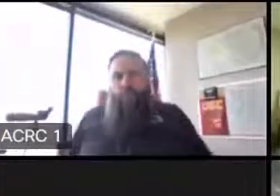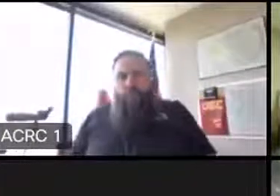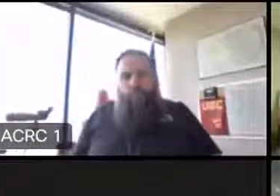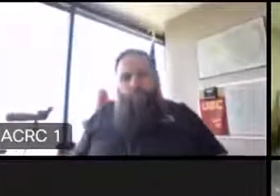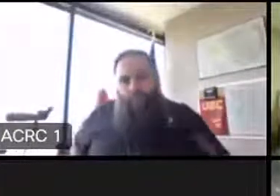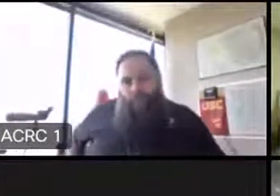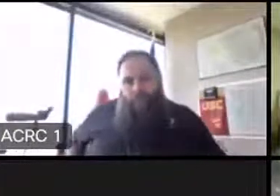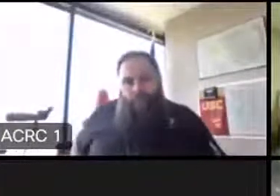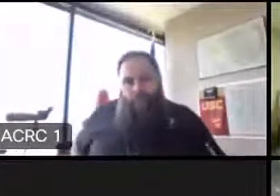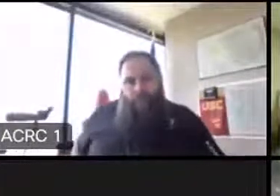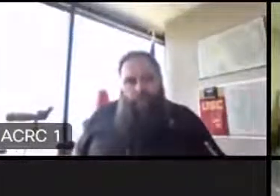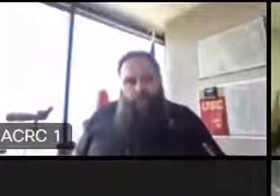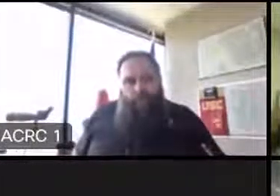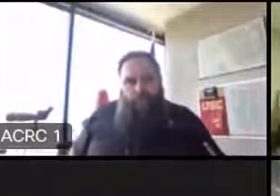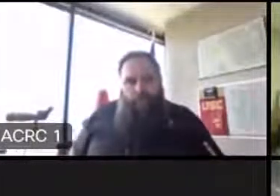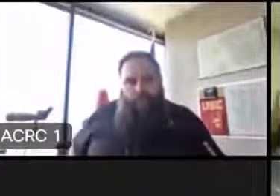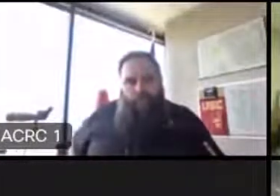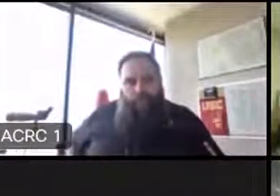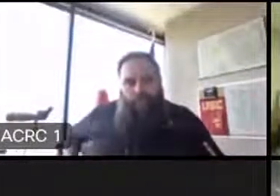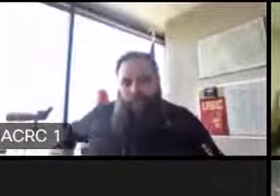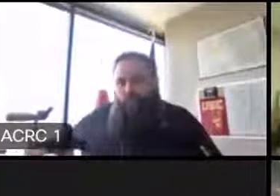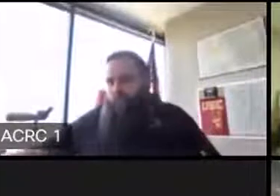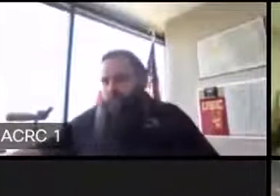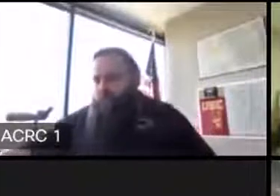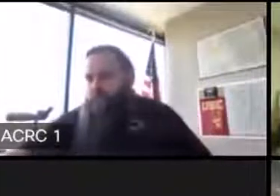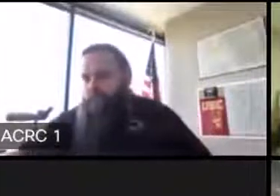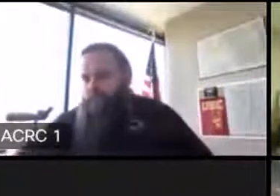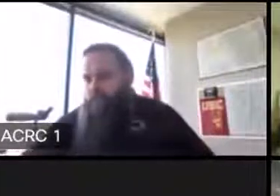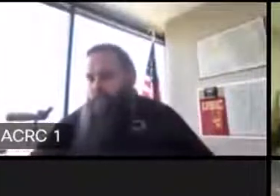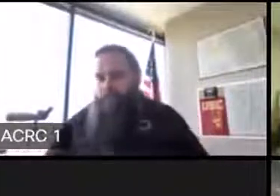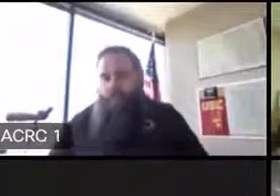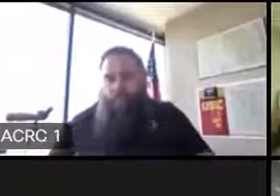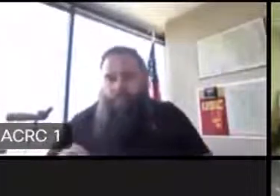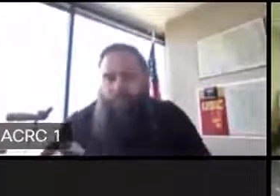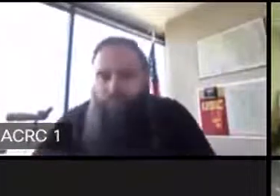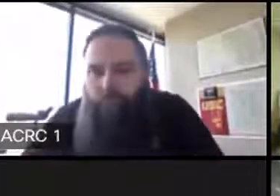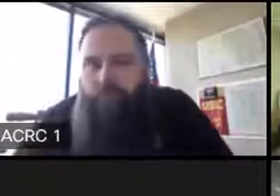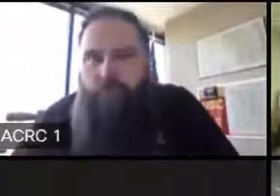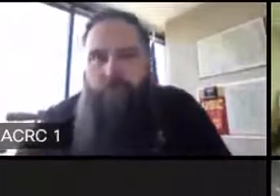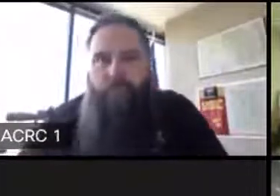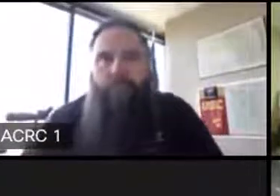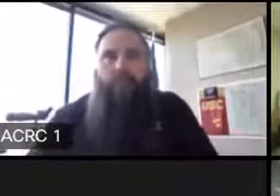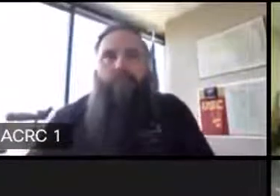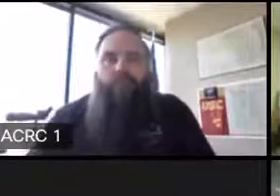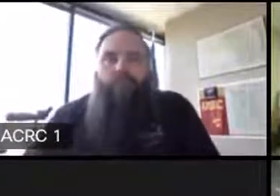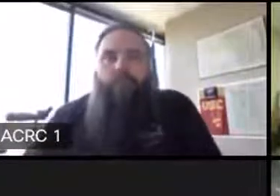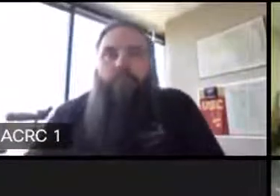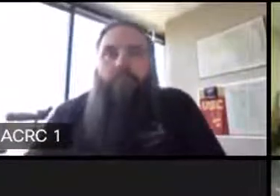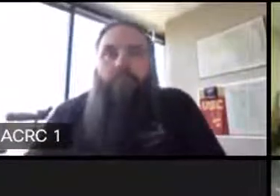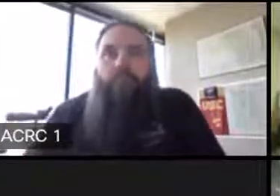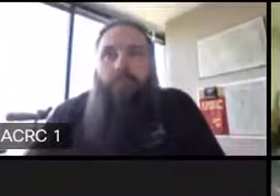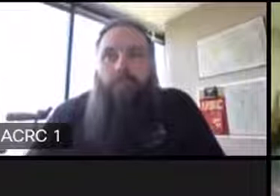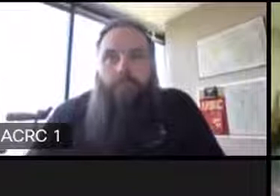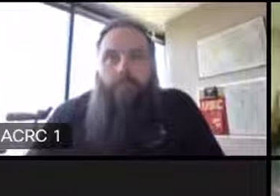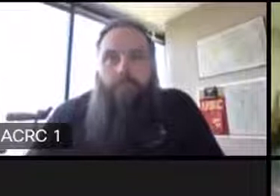clients either in the evacuation order area or the warning area. We still have some clients who have been